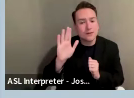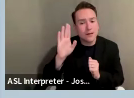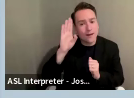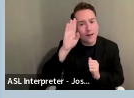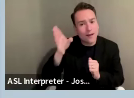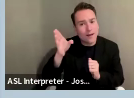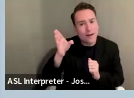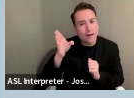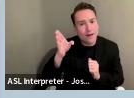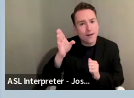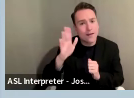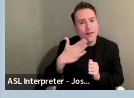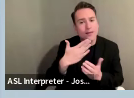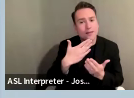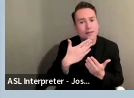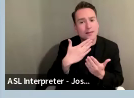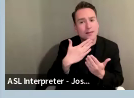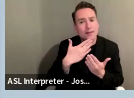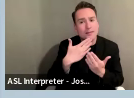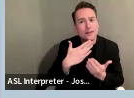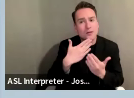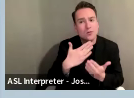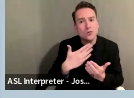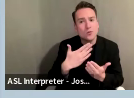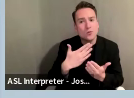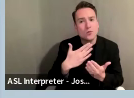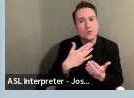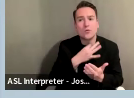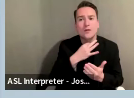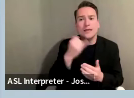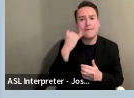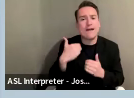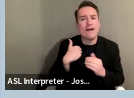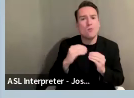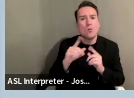In case if I have any further question, how can I reach out to you guys?